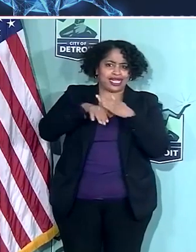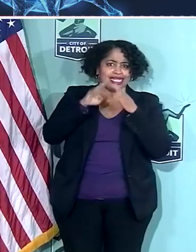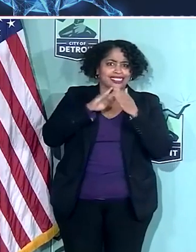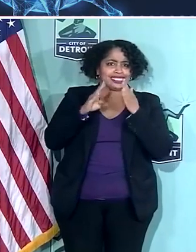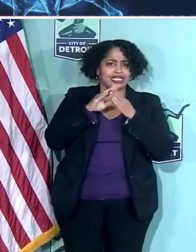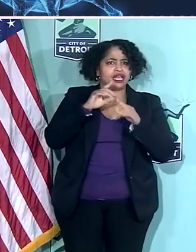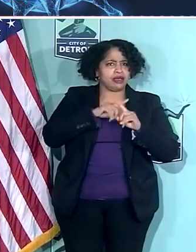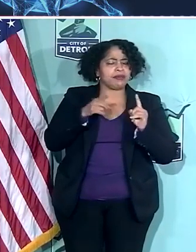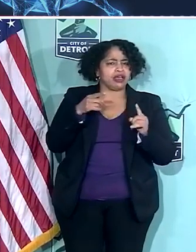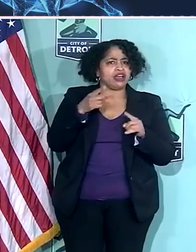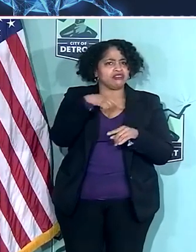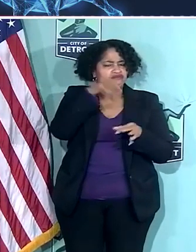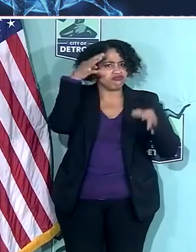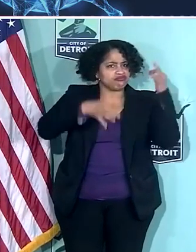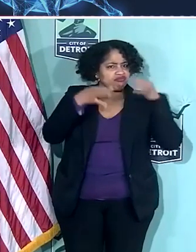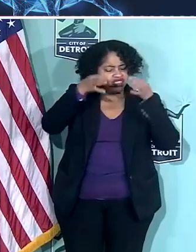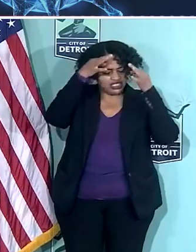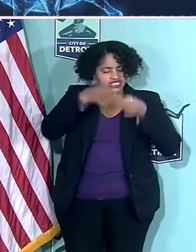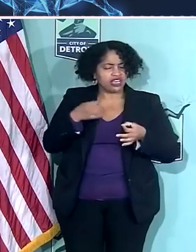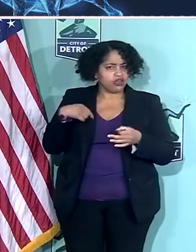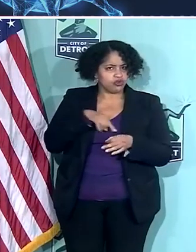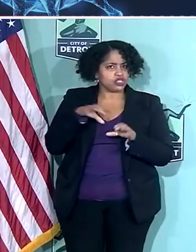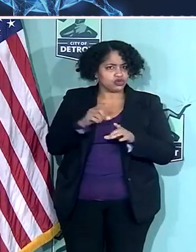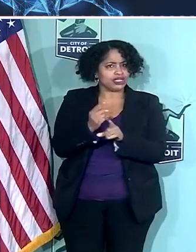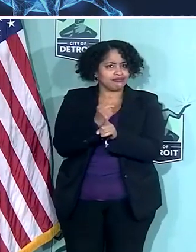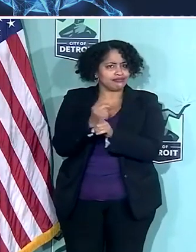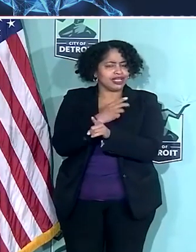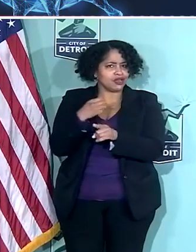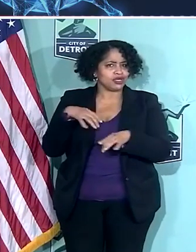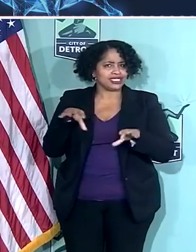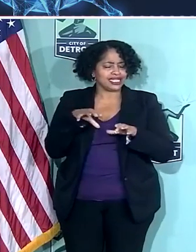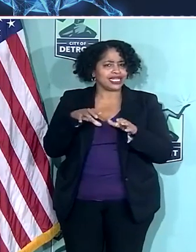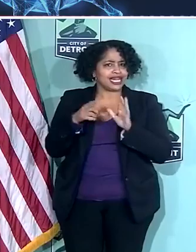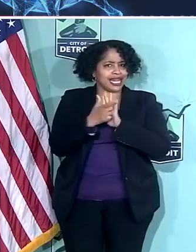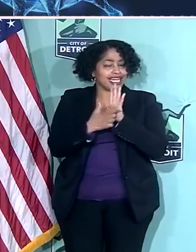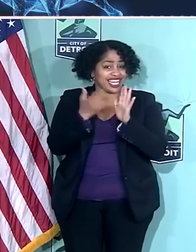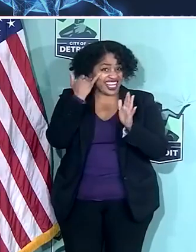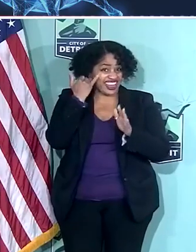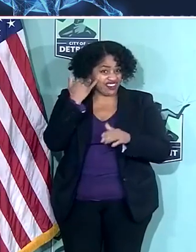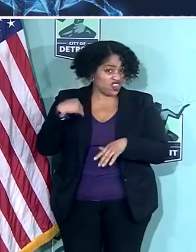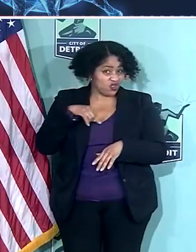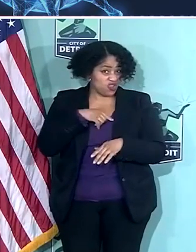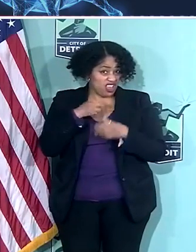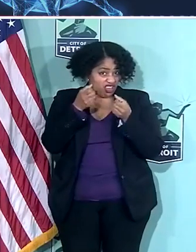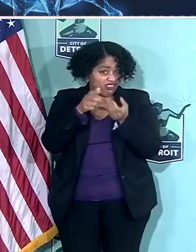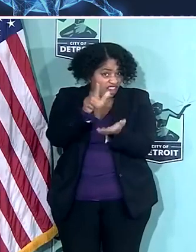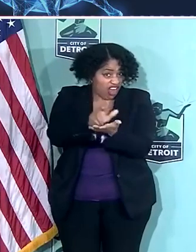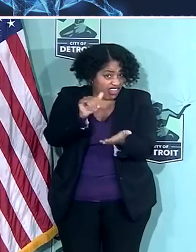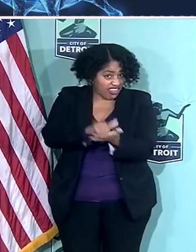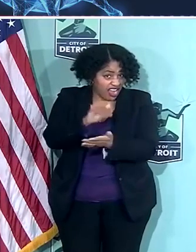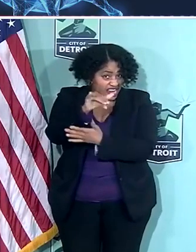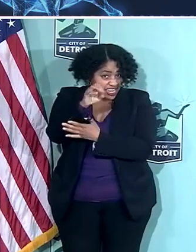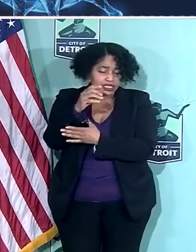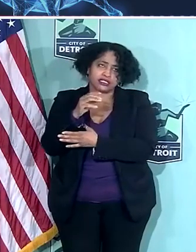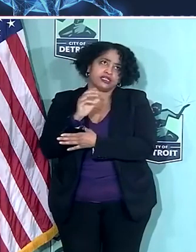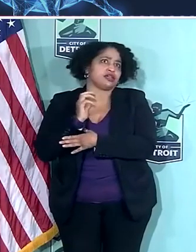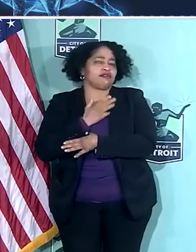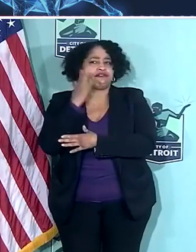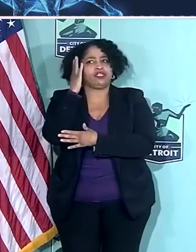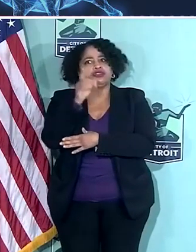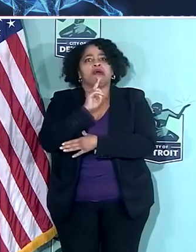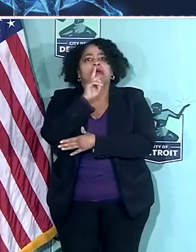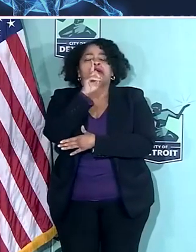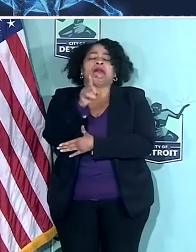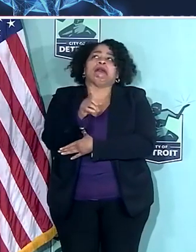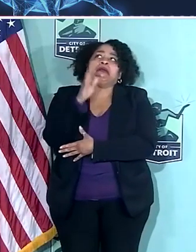collection process was being done legally. Had we lost that case, it would be far more financially devastating to our future than anything that's